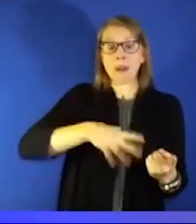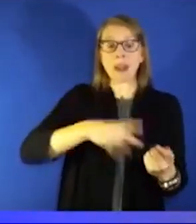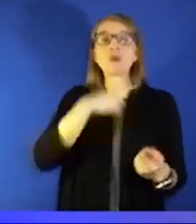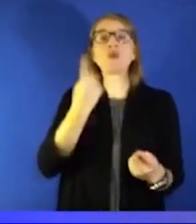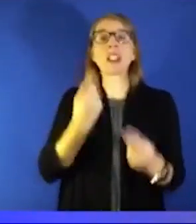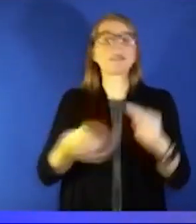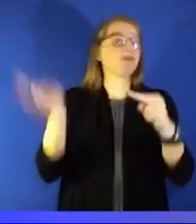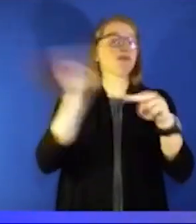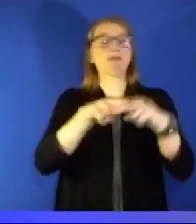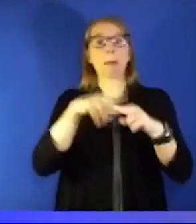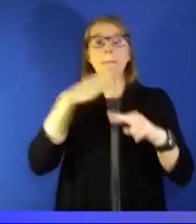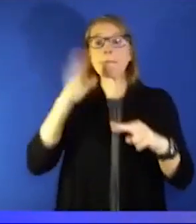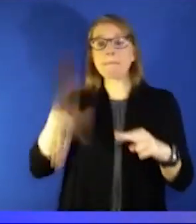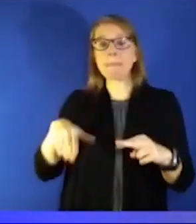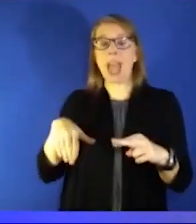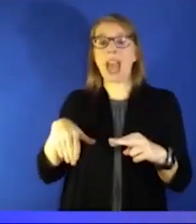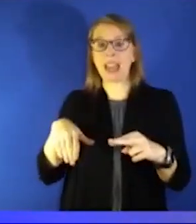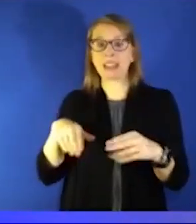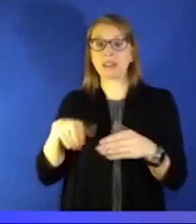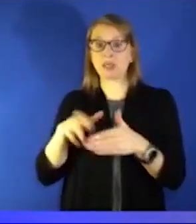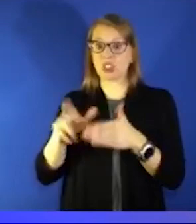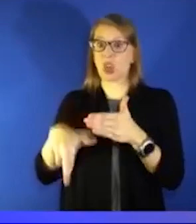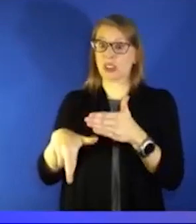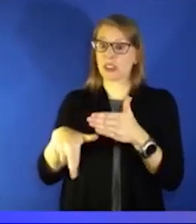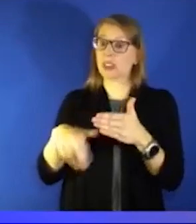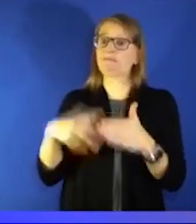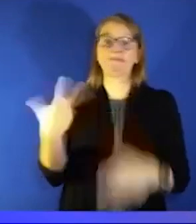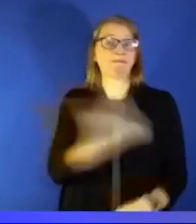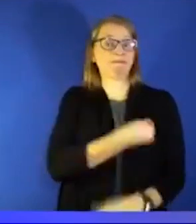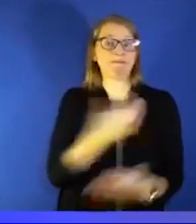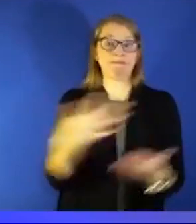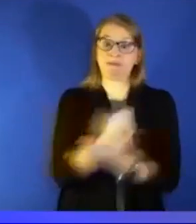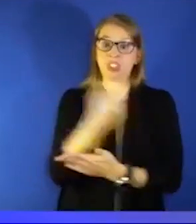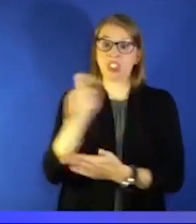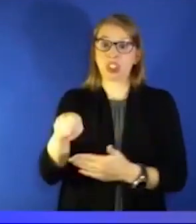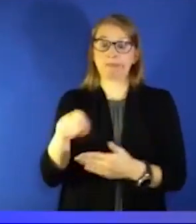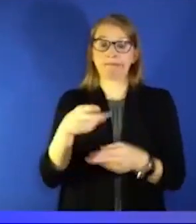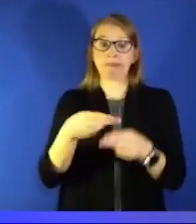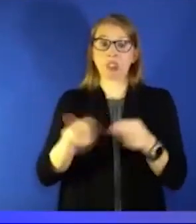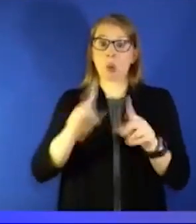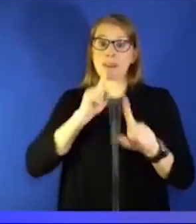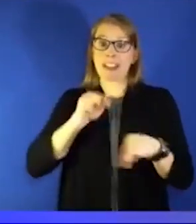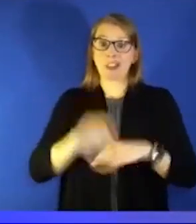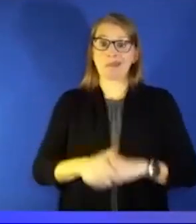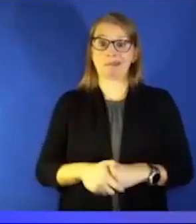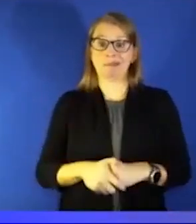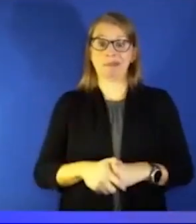be vaccinated. I mean, that's the short version of multiple days of